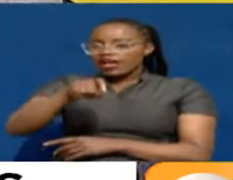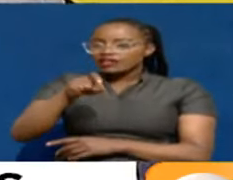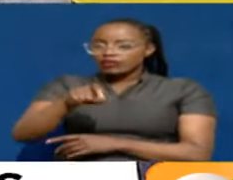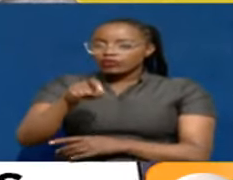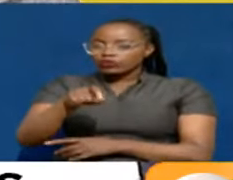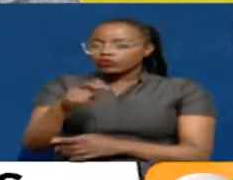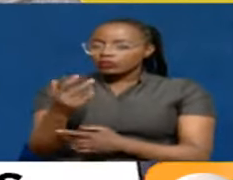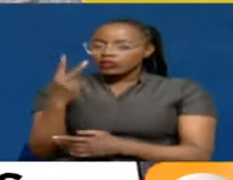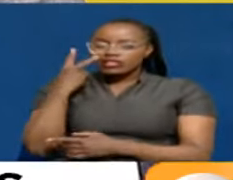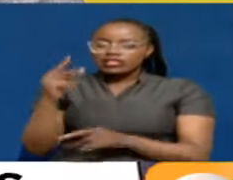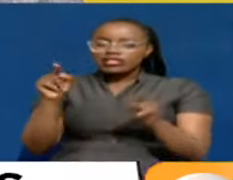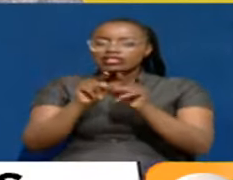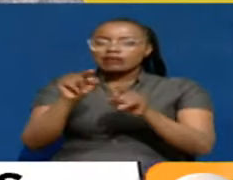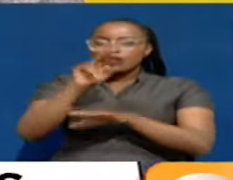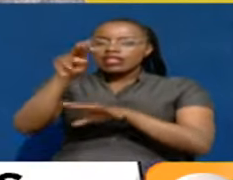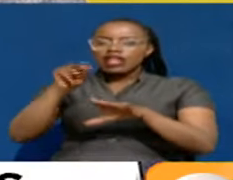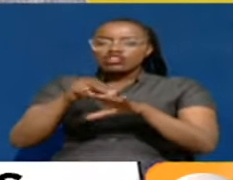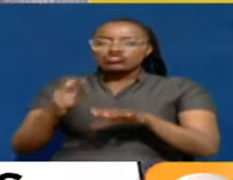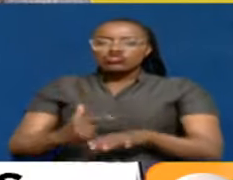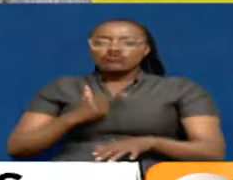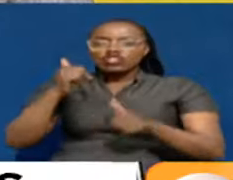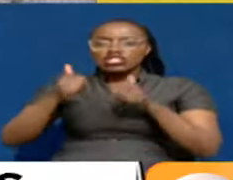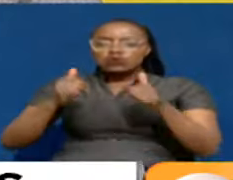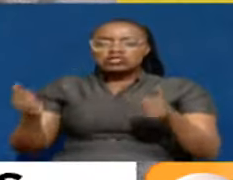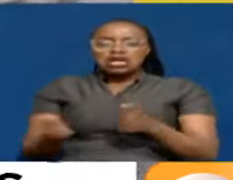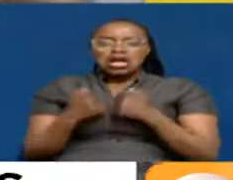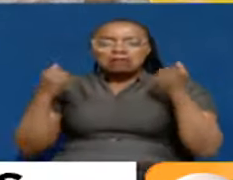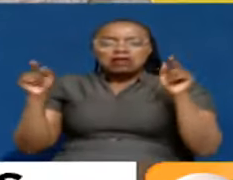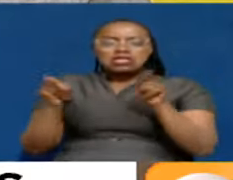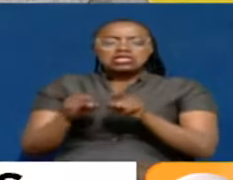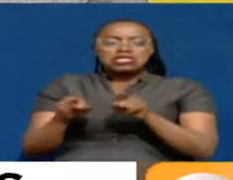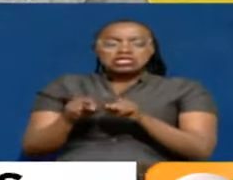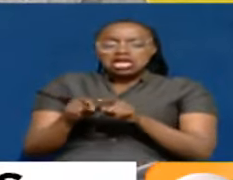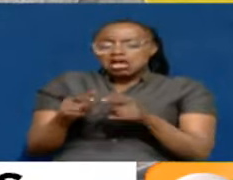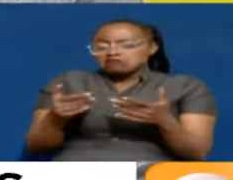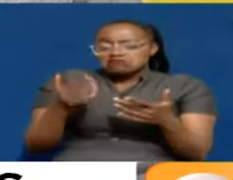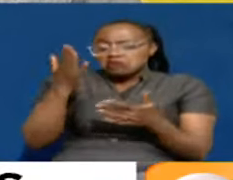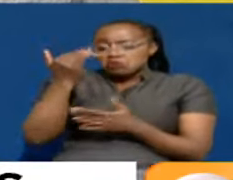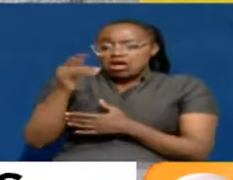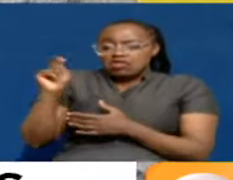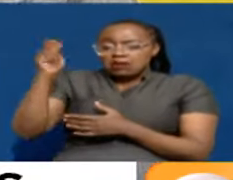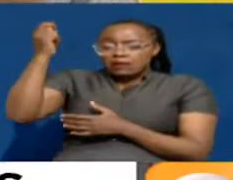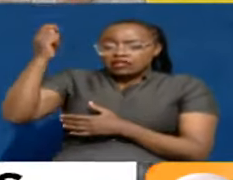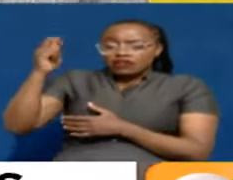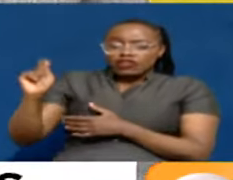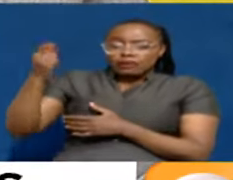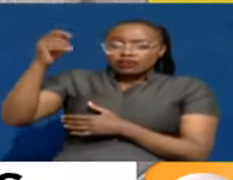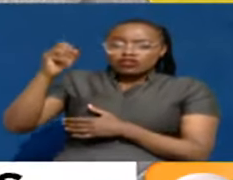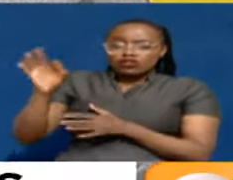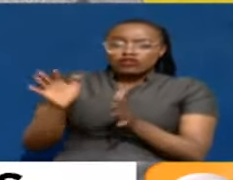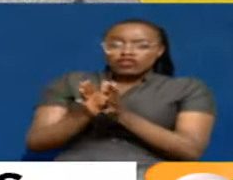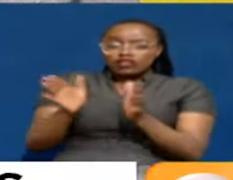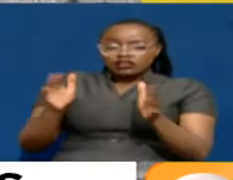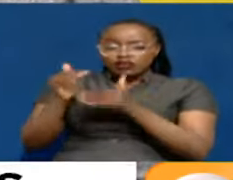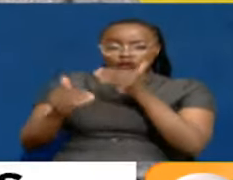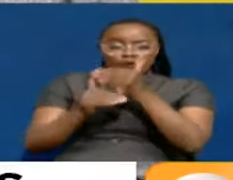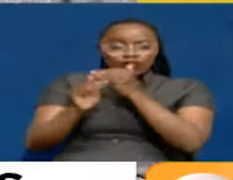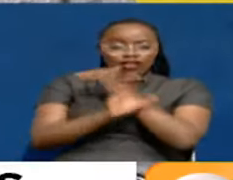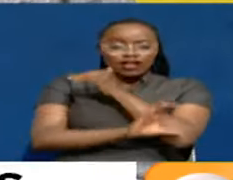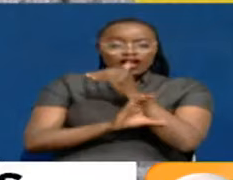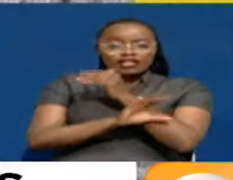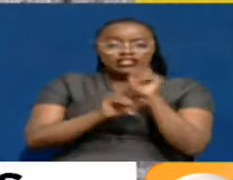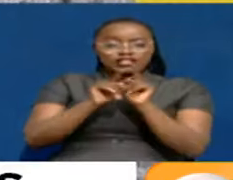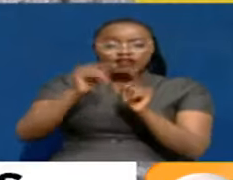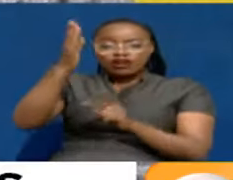be seen as national visits that happen as a matter of course, because the president is the president of the whole republic. Country, yeah.